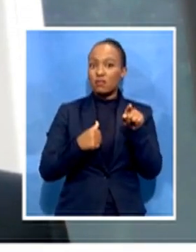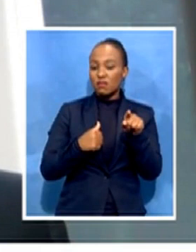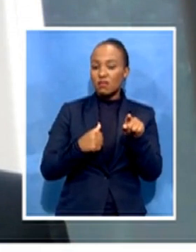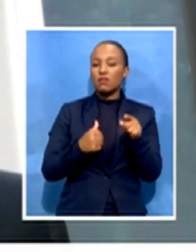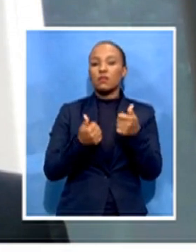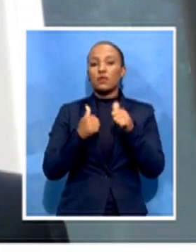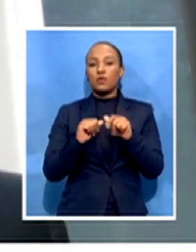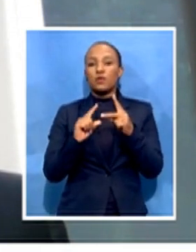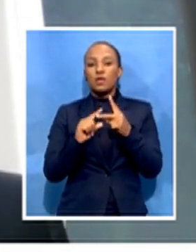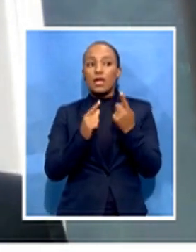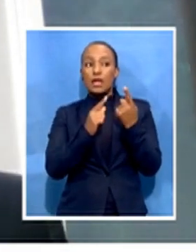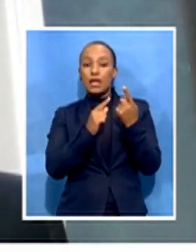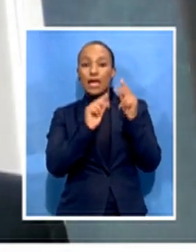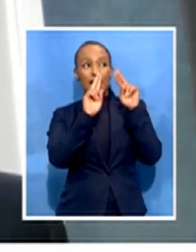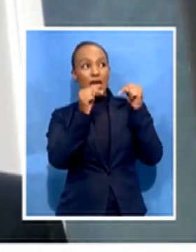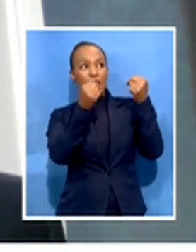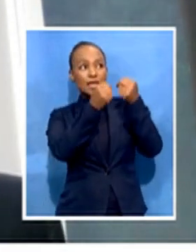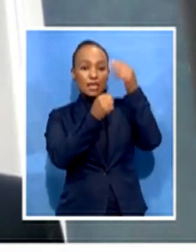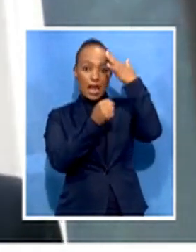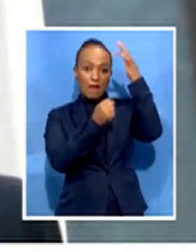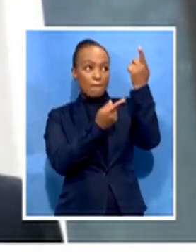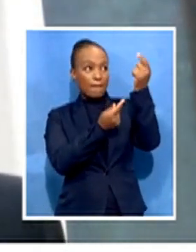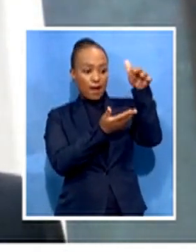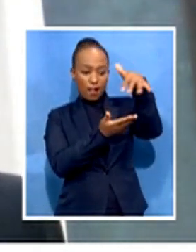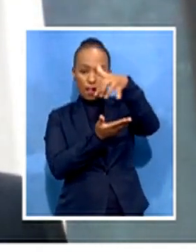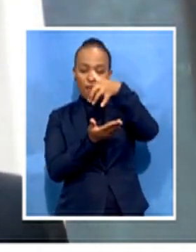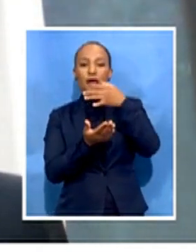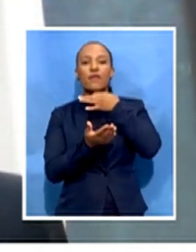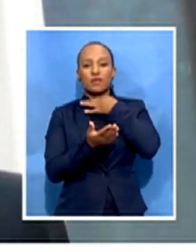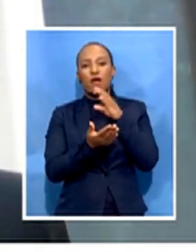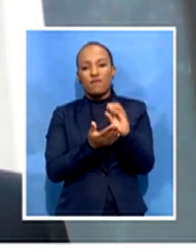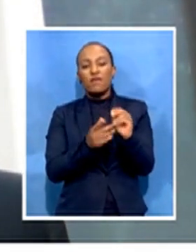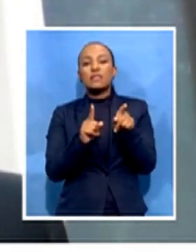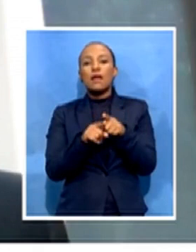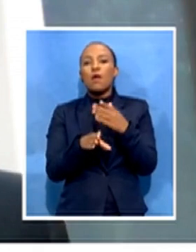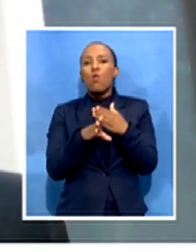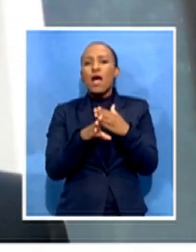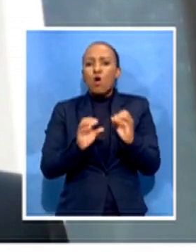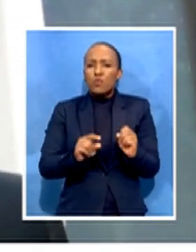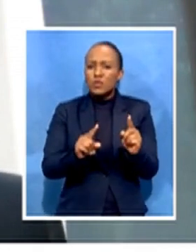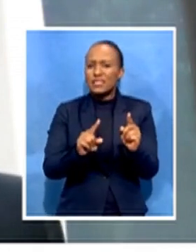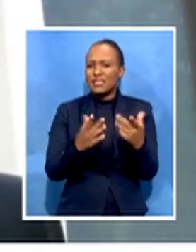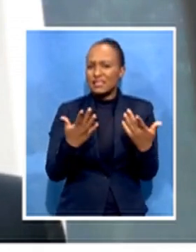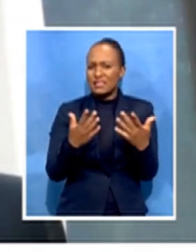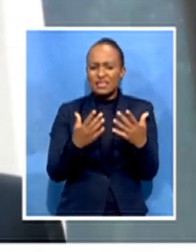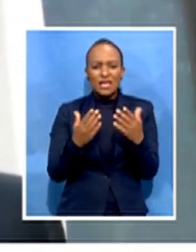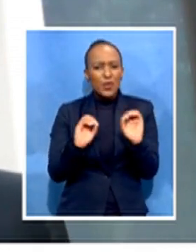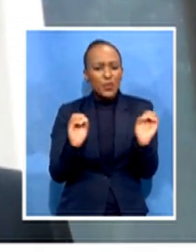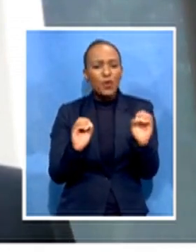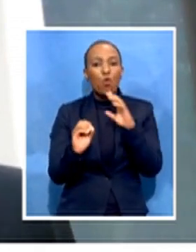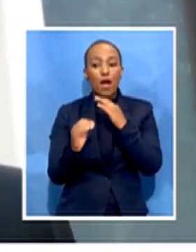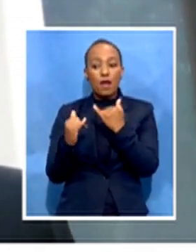job security, because a lot of people in the industry are losing jobs as a result of unsustainable